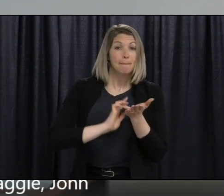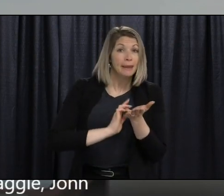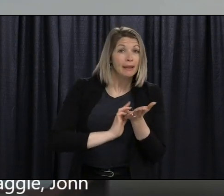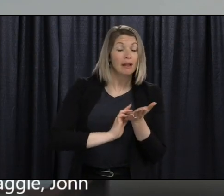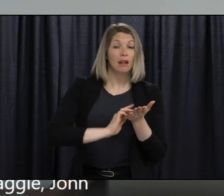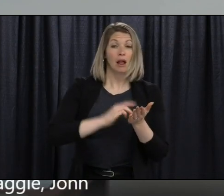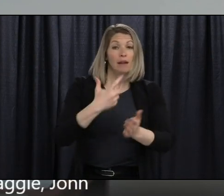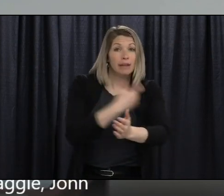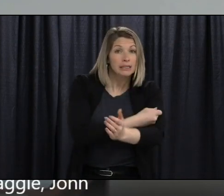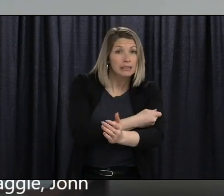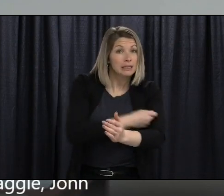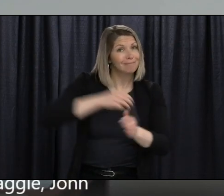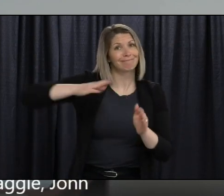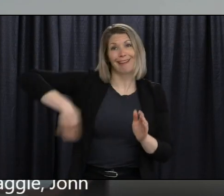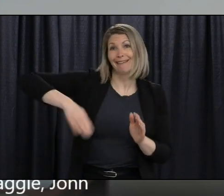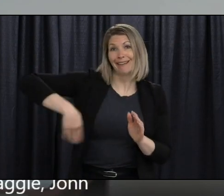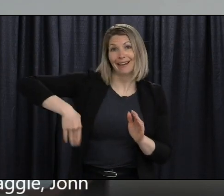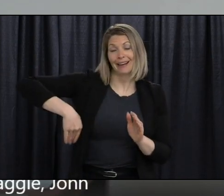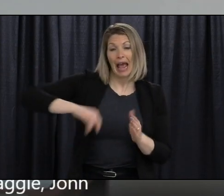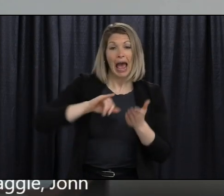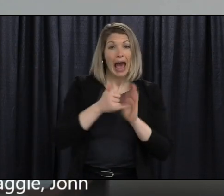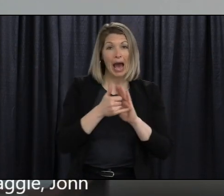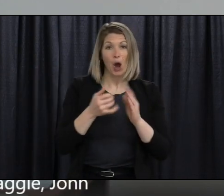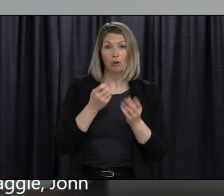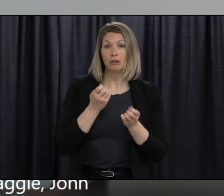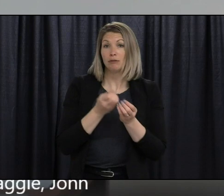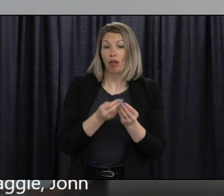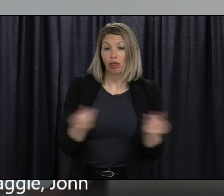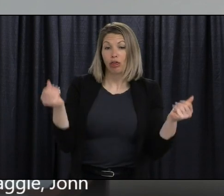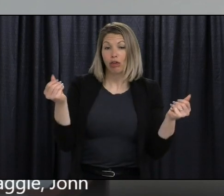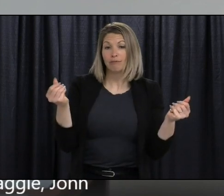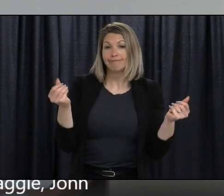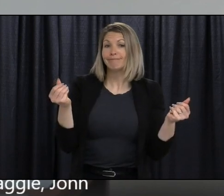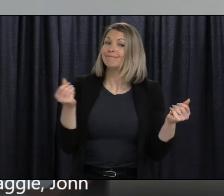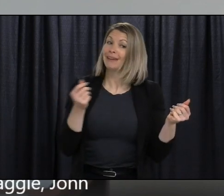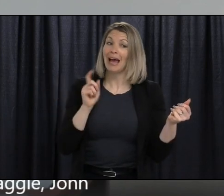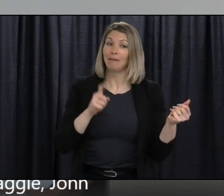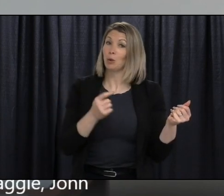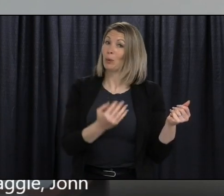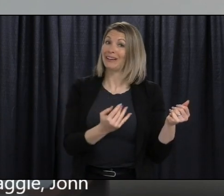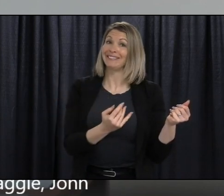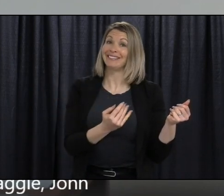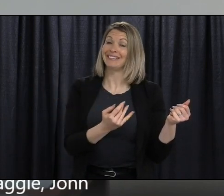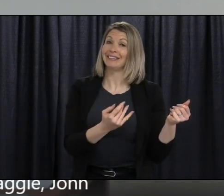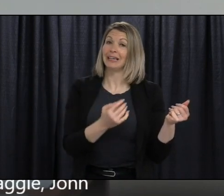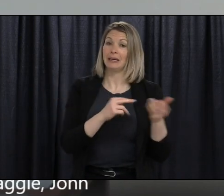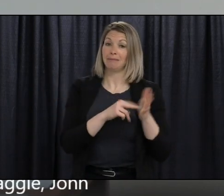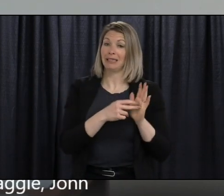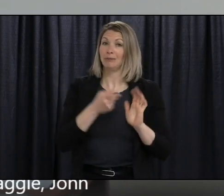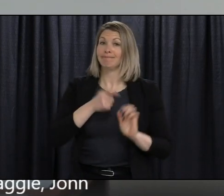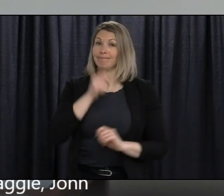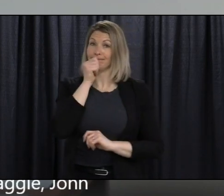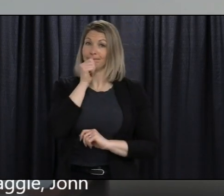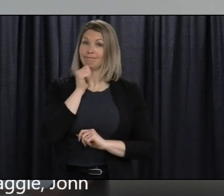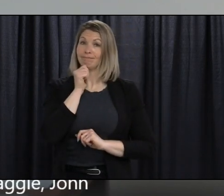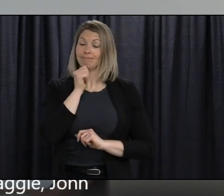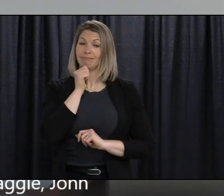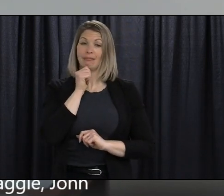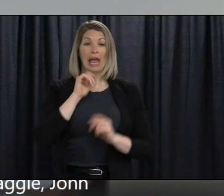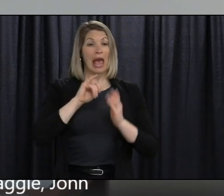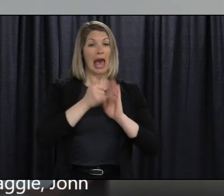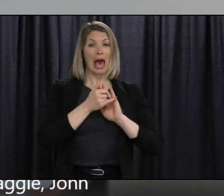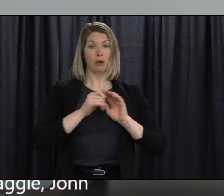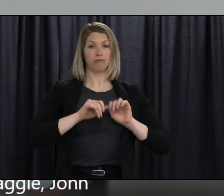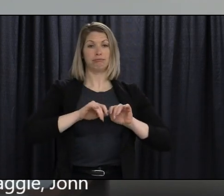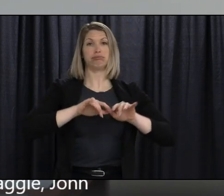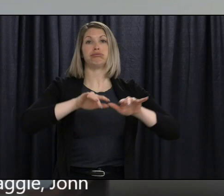treatment that can be provided. It only moves. The virus only moves if we move, and hence the emphasis we've